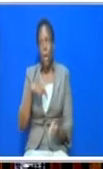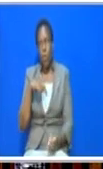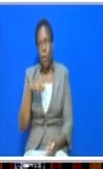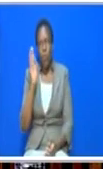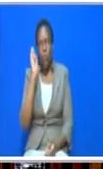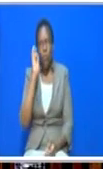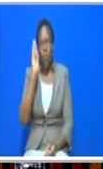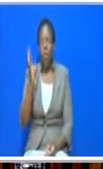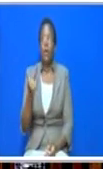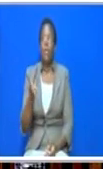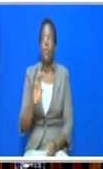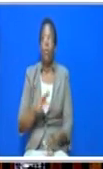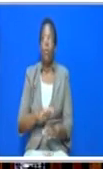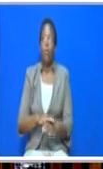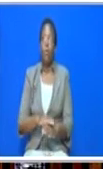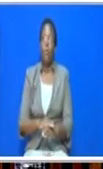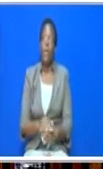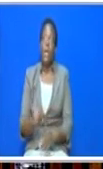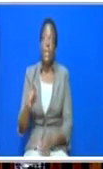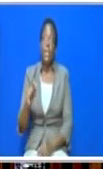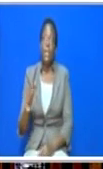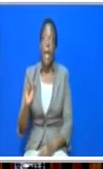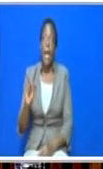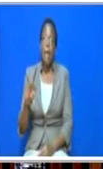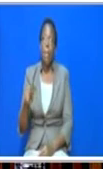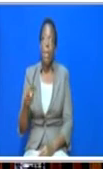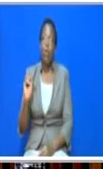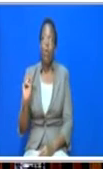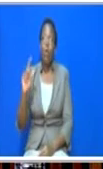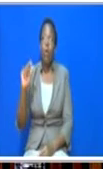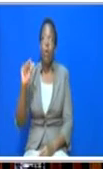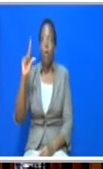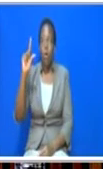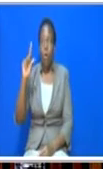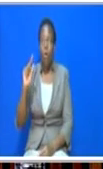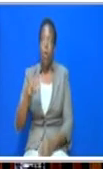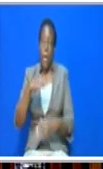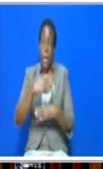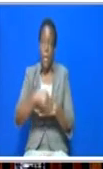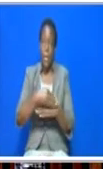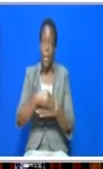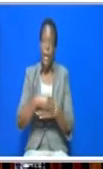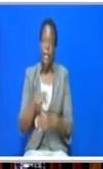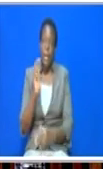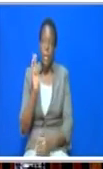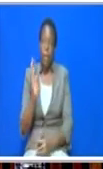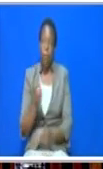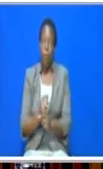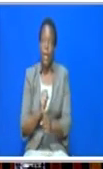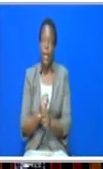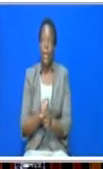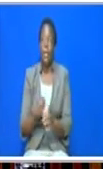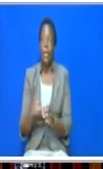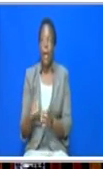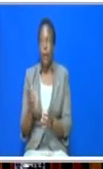focus on the typical endings and then the function of adjectives. So let's first of all remind